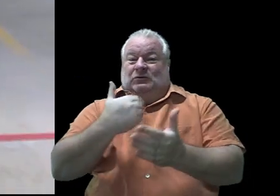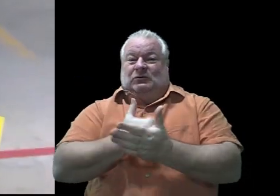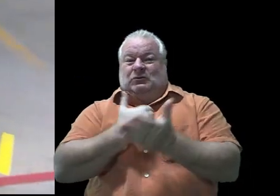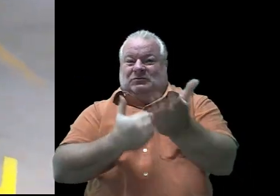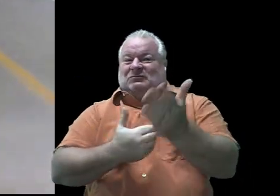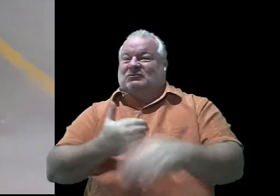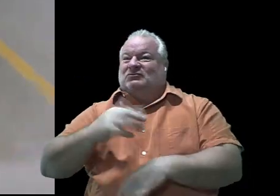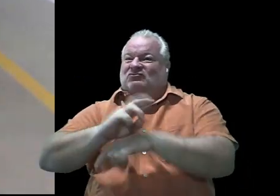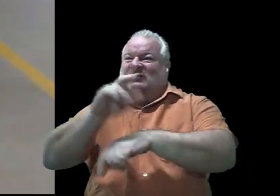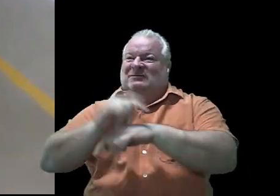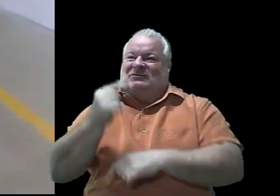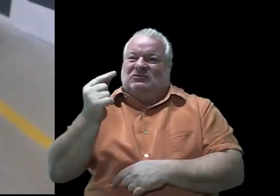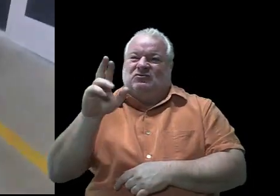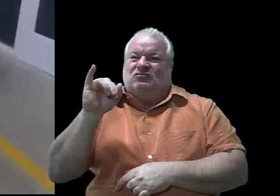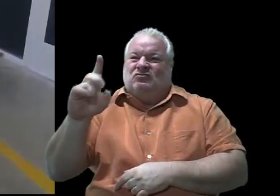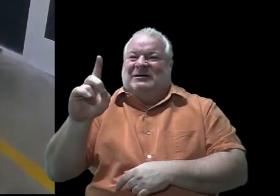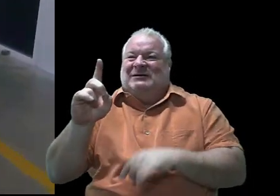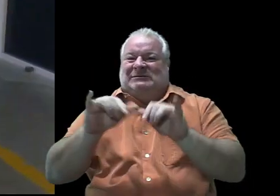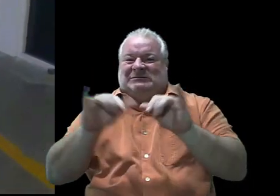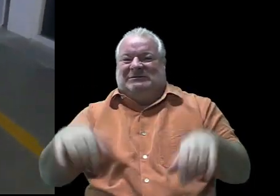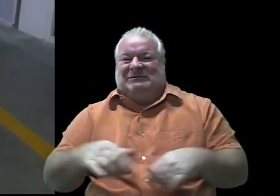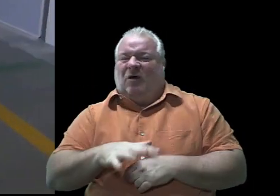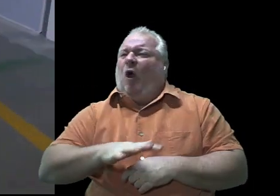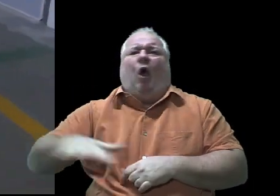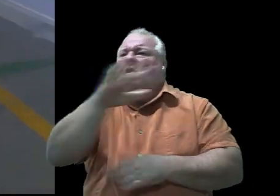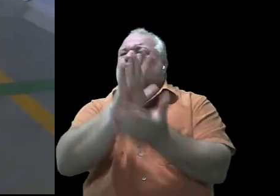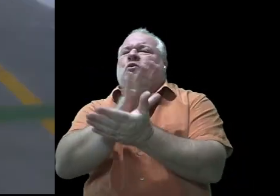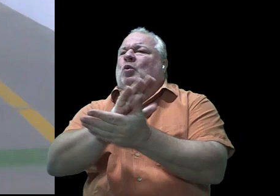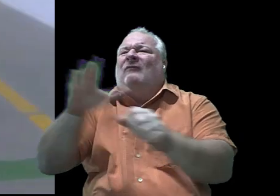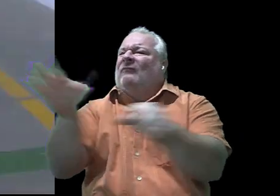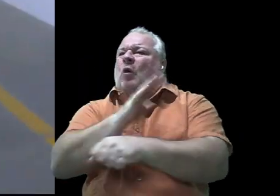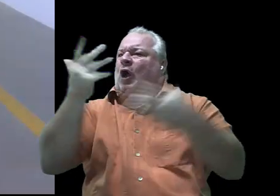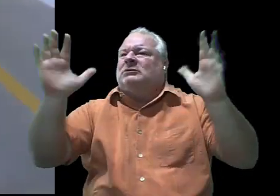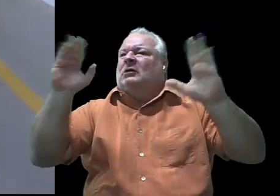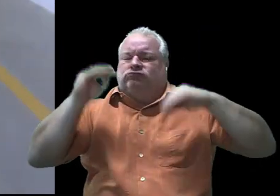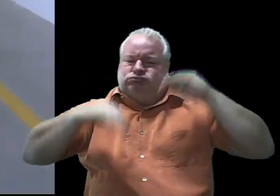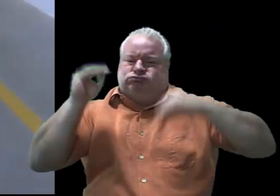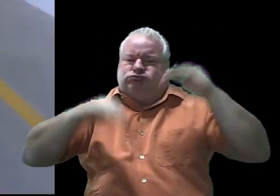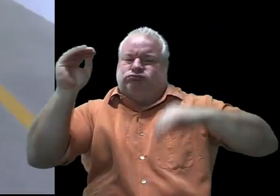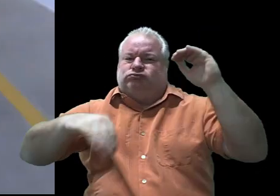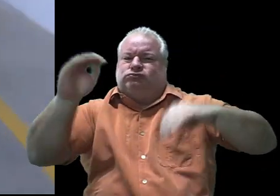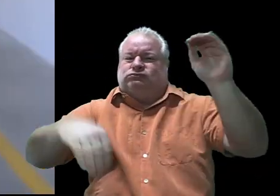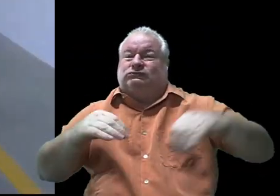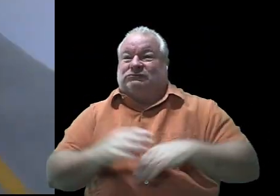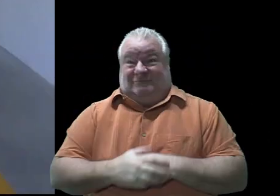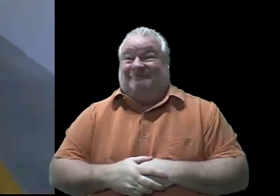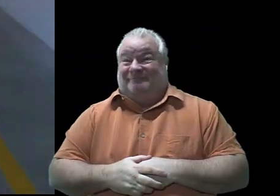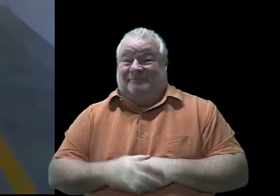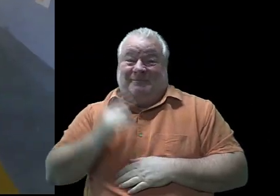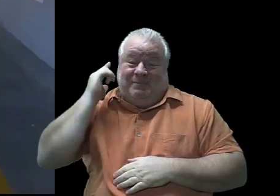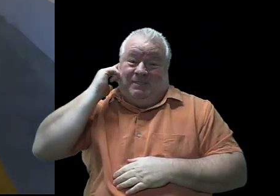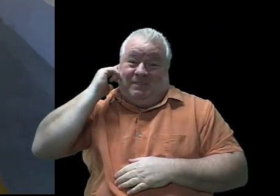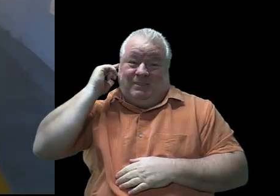new Raymond Temple grid system throughout the entire campus. More